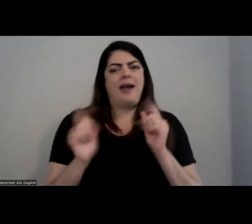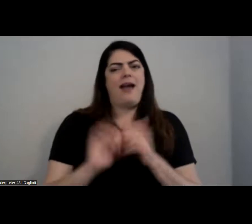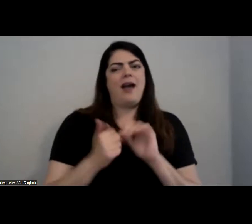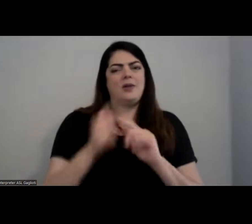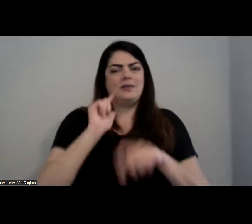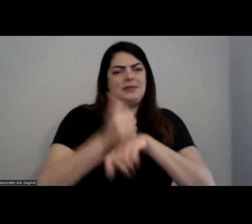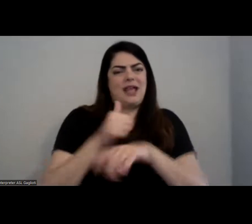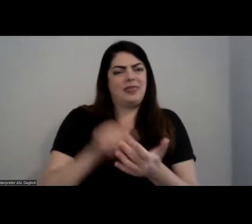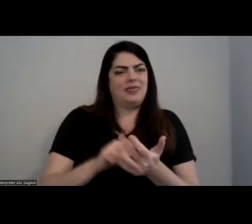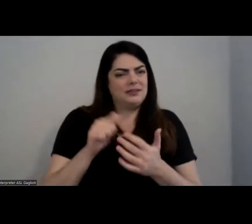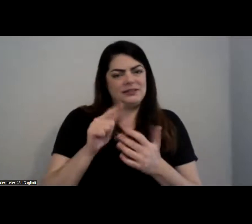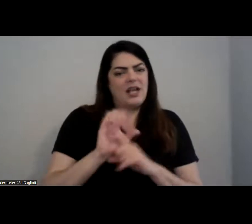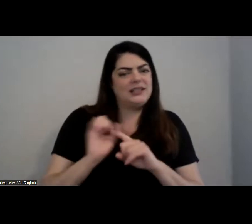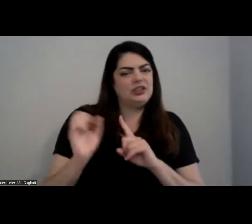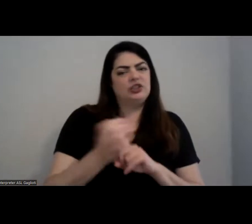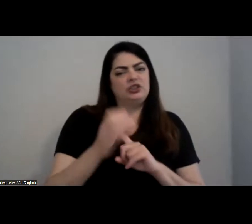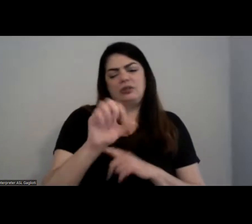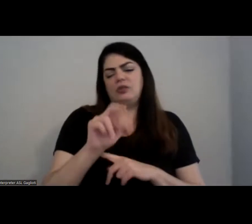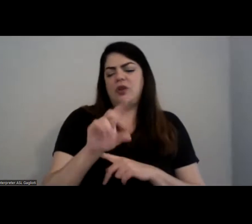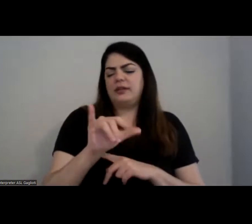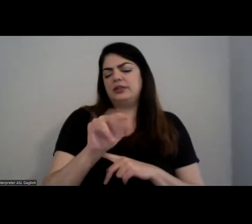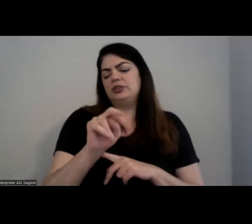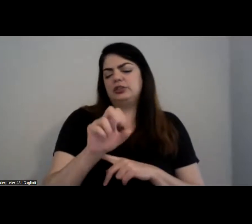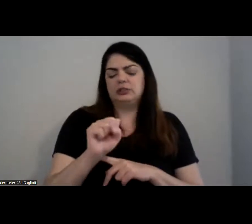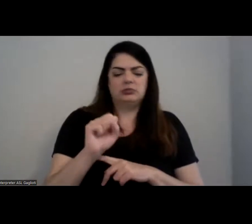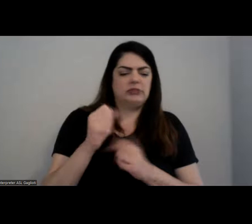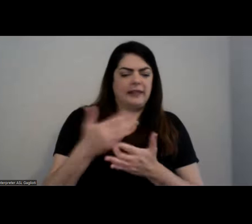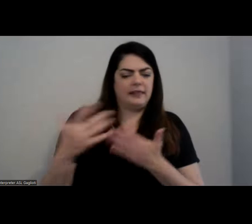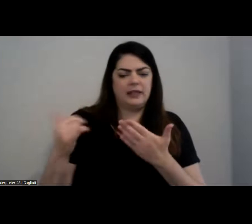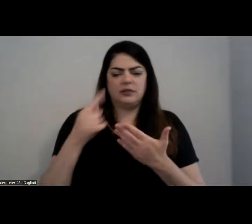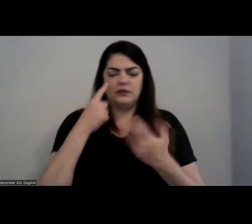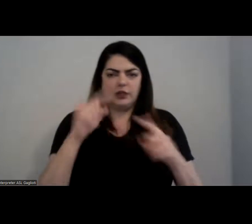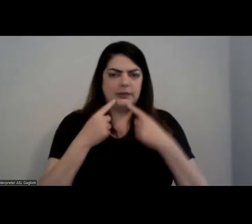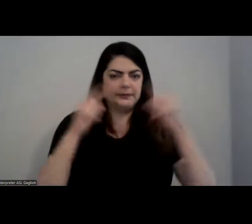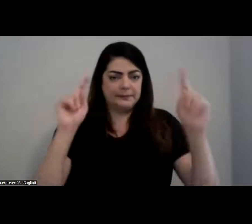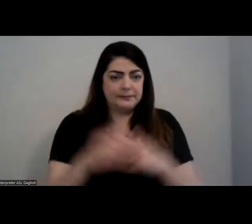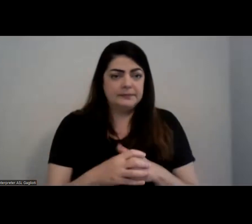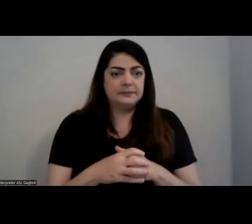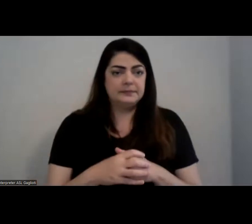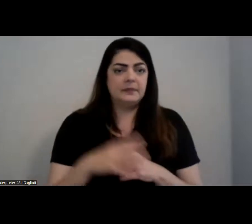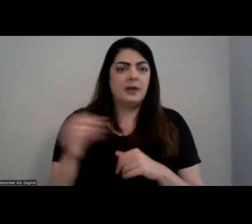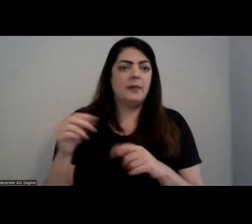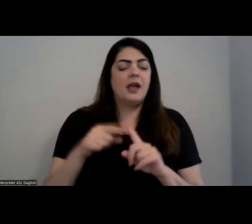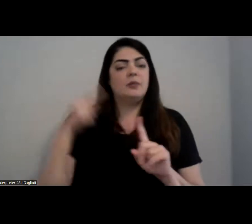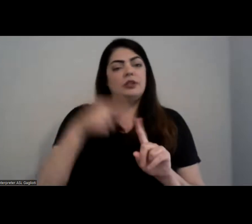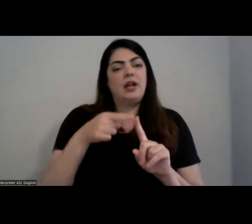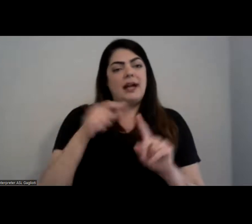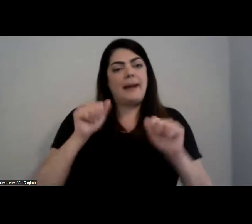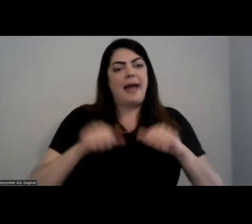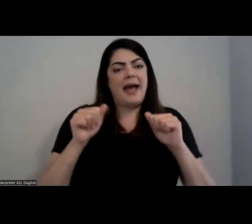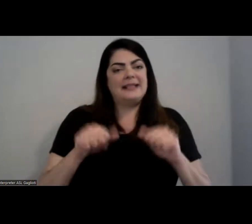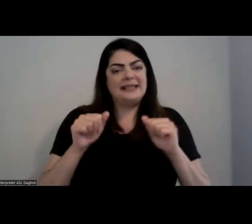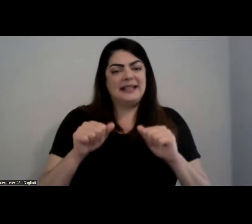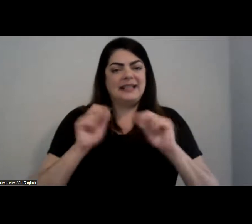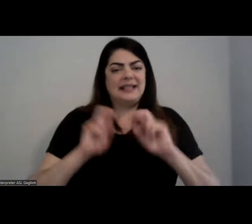ways, right? But in particular, the capacity assessment tool. So if I could go to